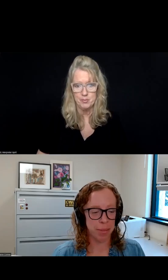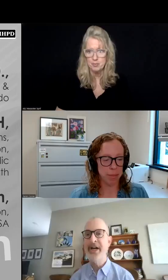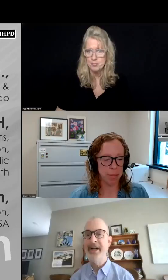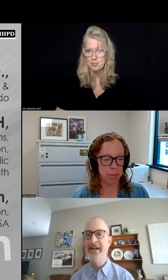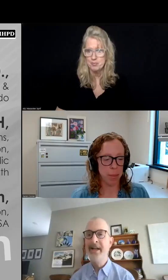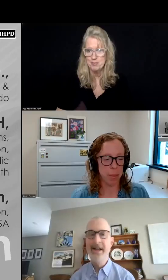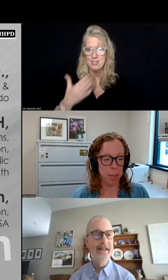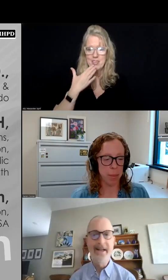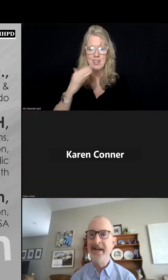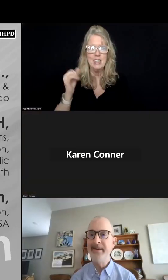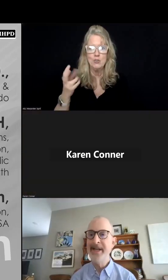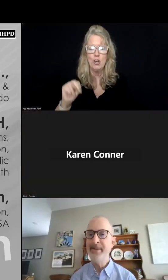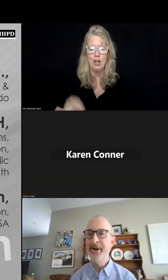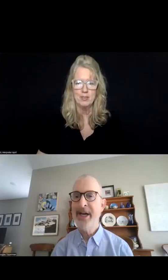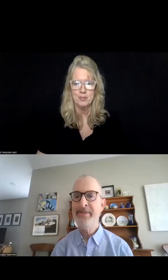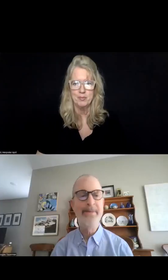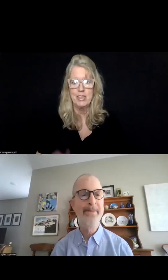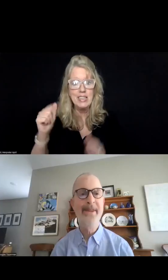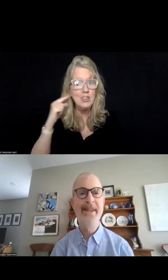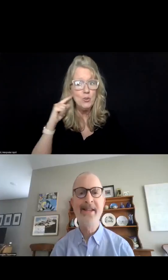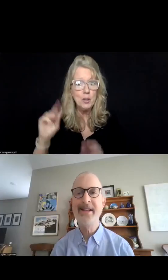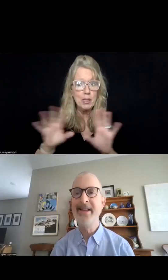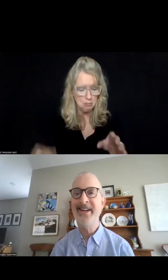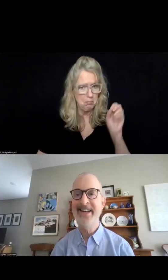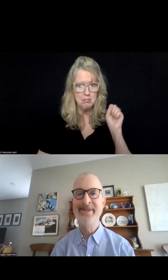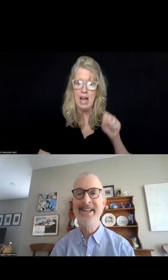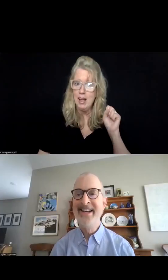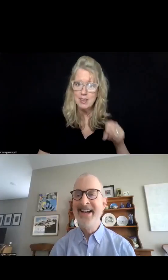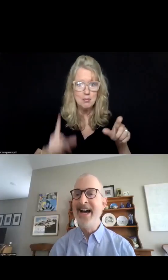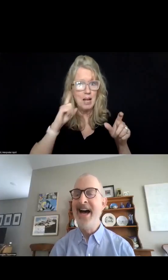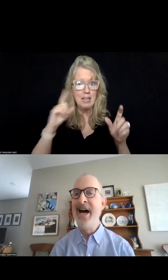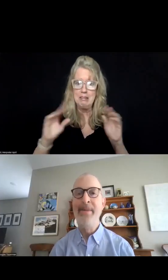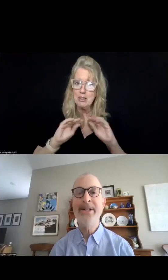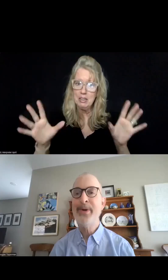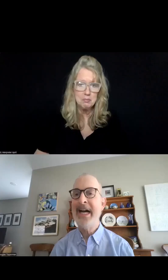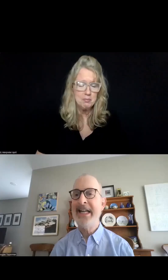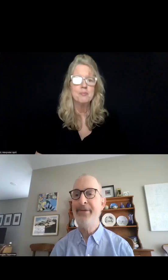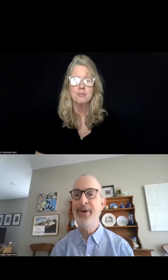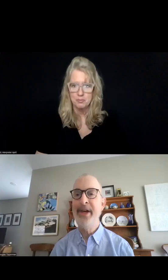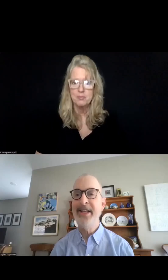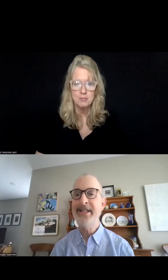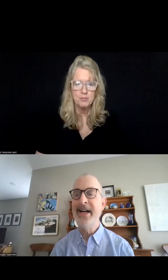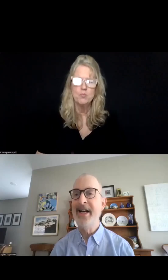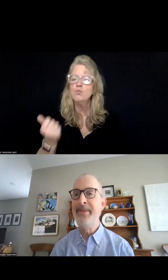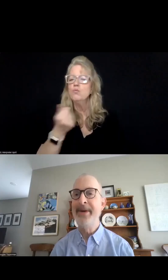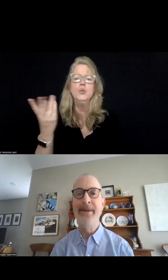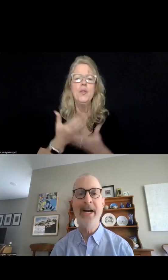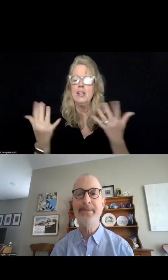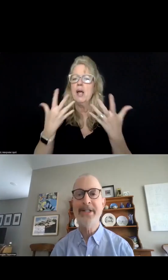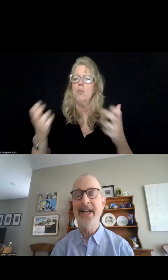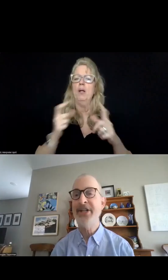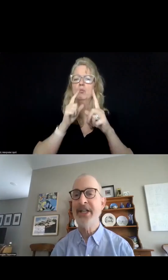Hi, thank you, John. Can you hear me okay? Yeah, loud. All right. I just want to highlight a few things.